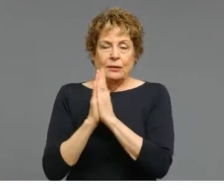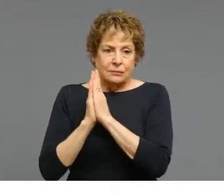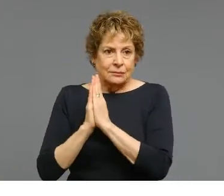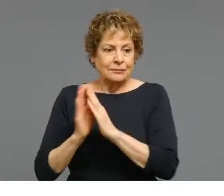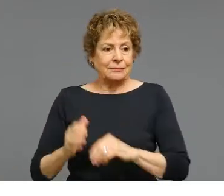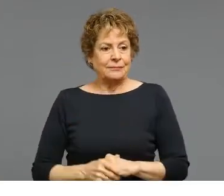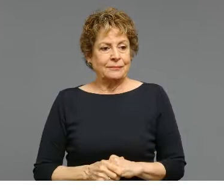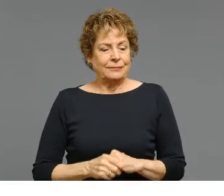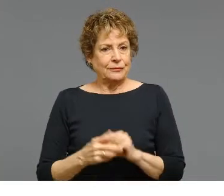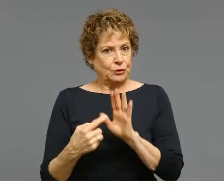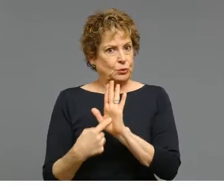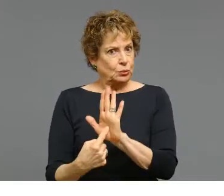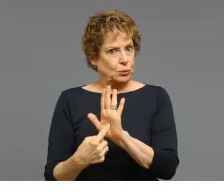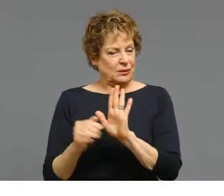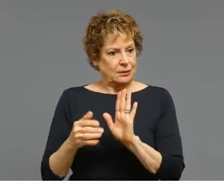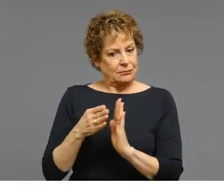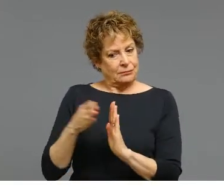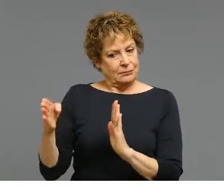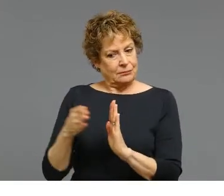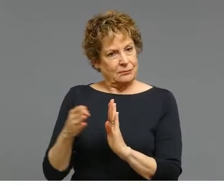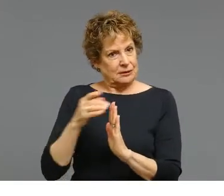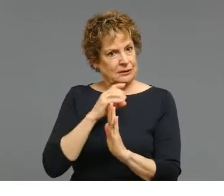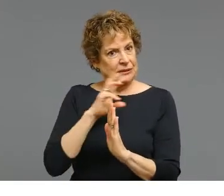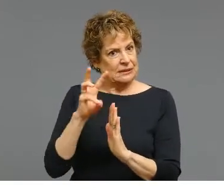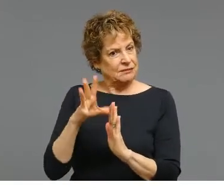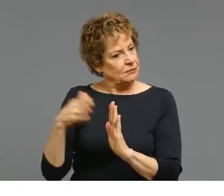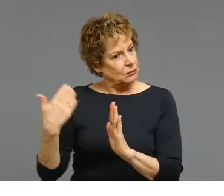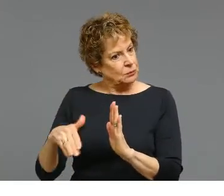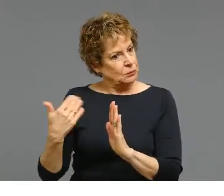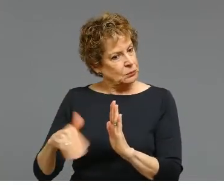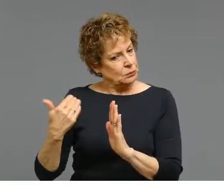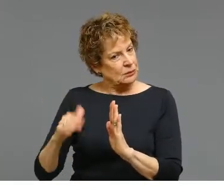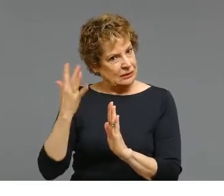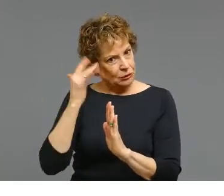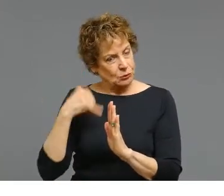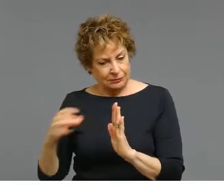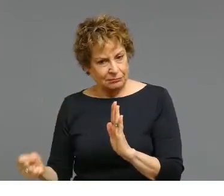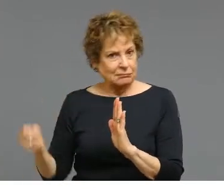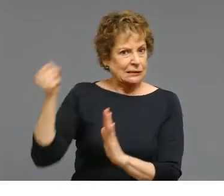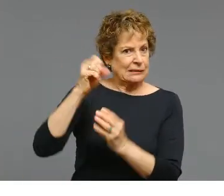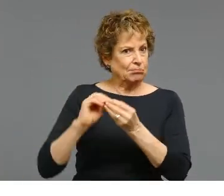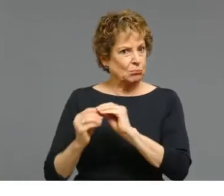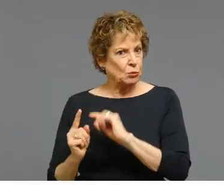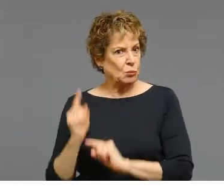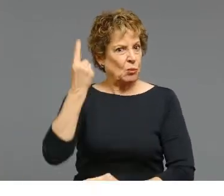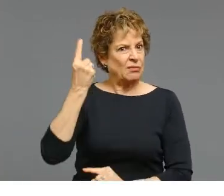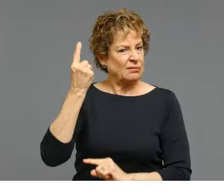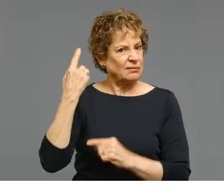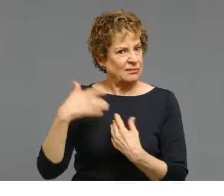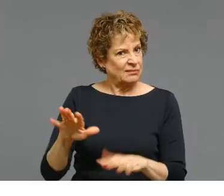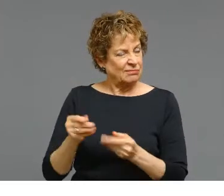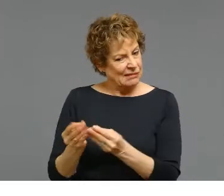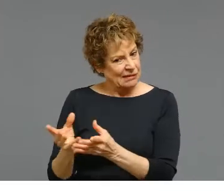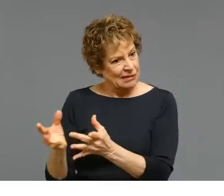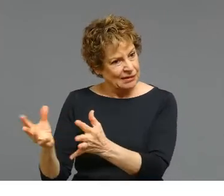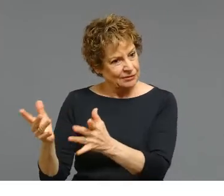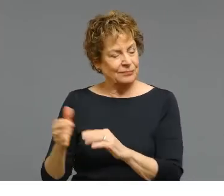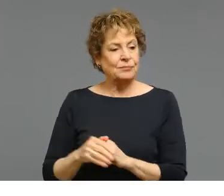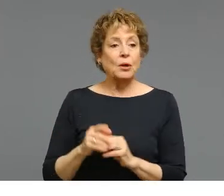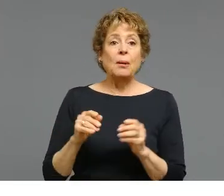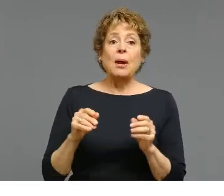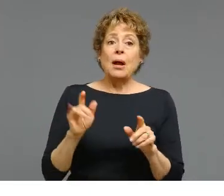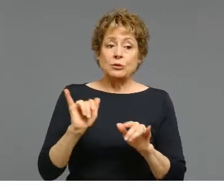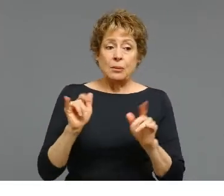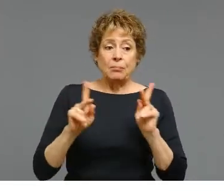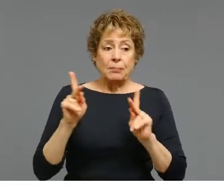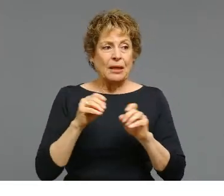milestone, because we prioritized those individuals early on, and then also prioritized those living in long-term care